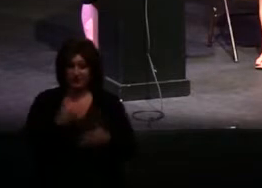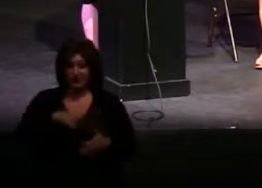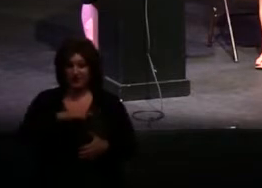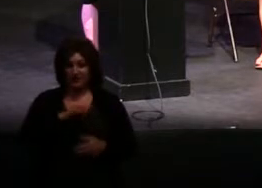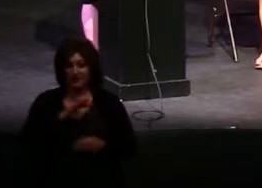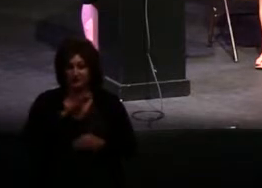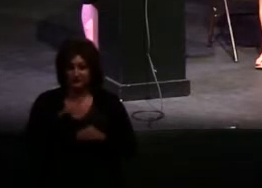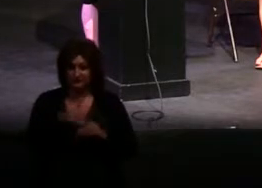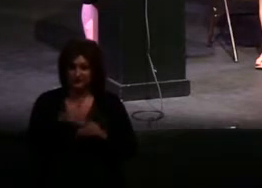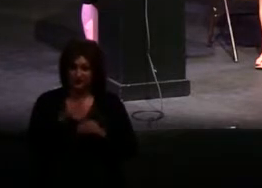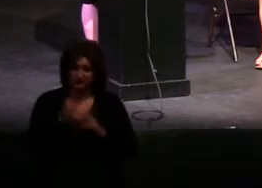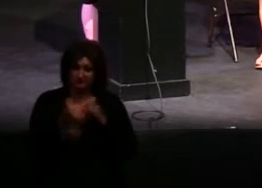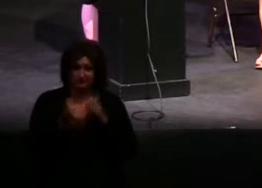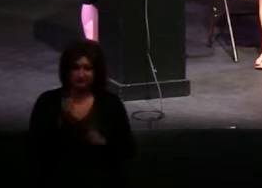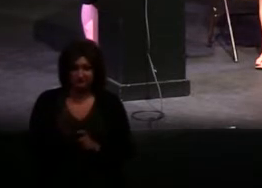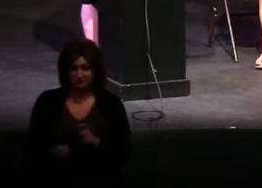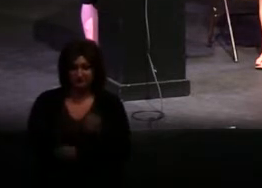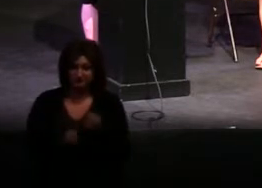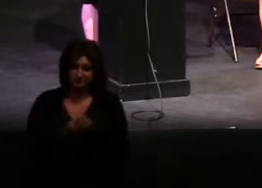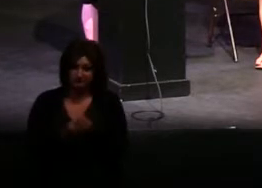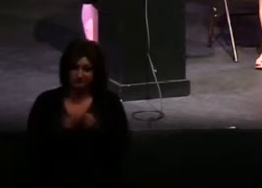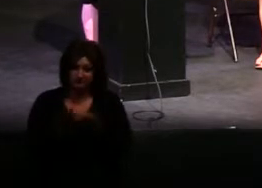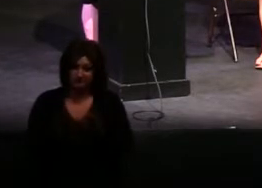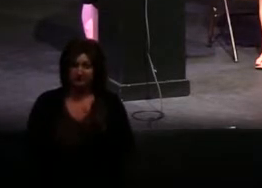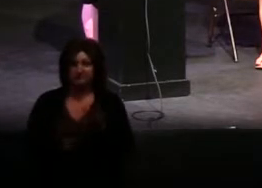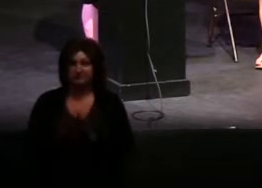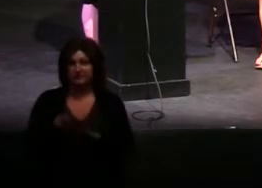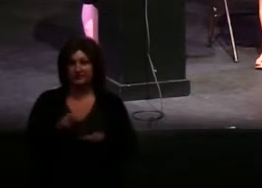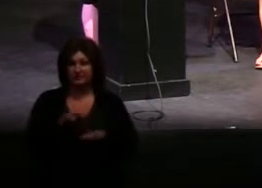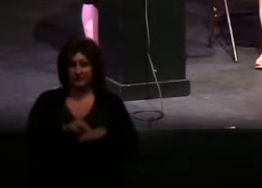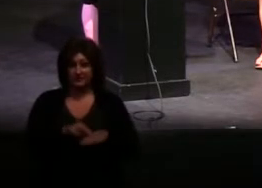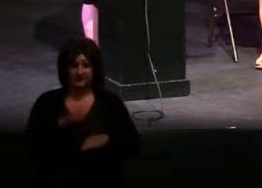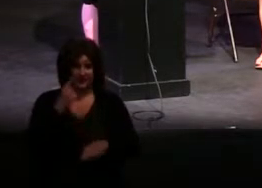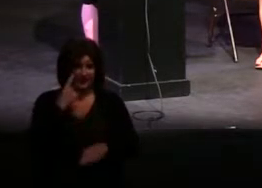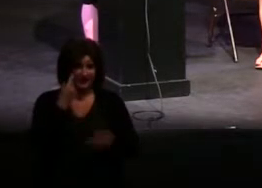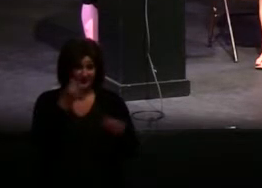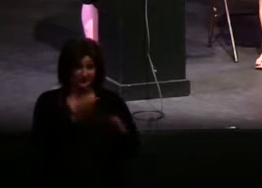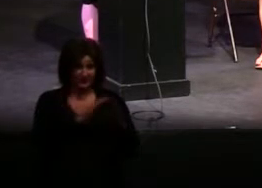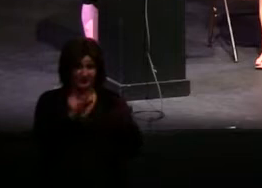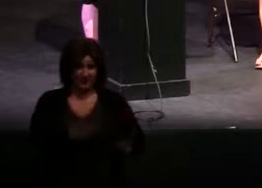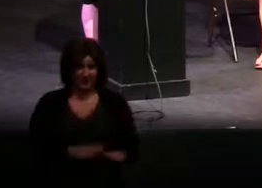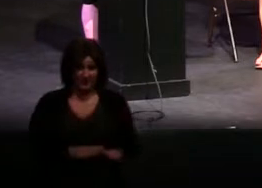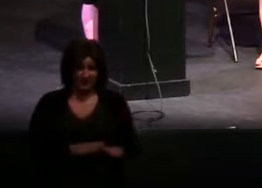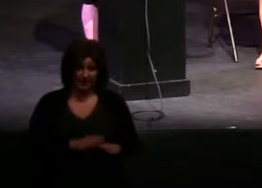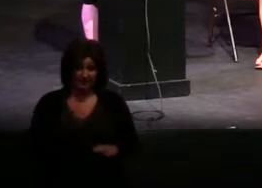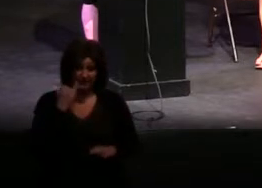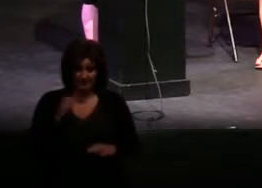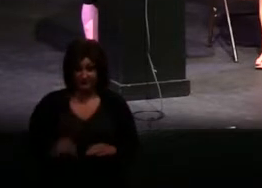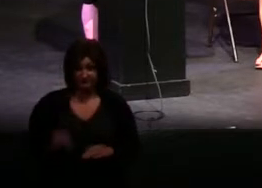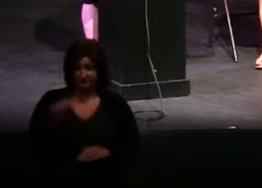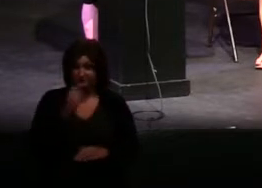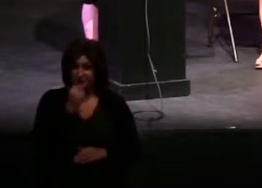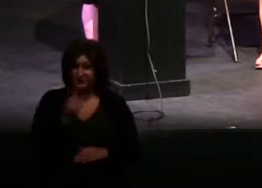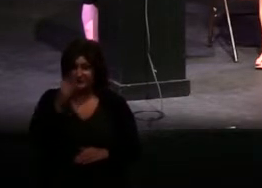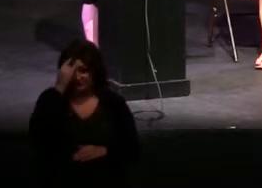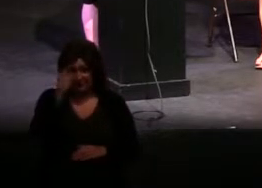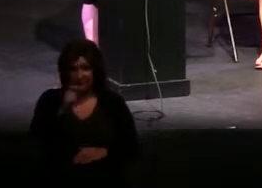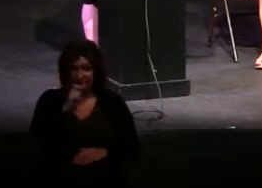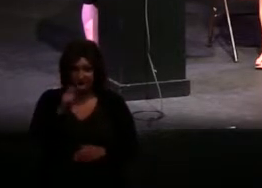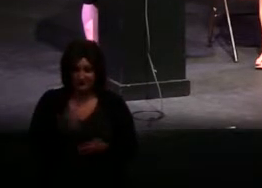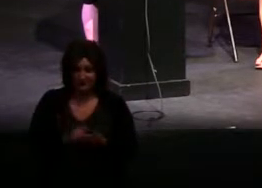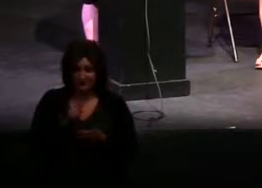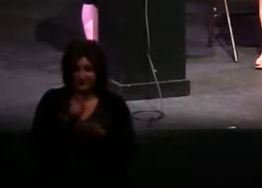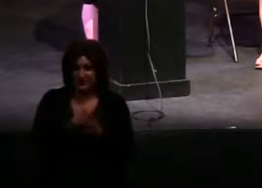all get back to nature. I think he would have sold the house and moved us all into the mountains to raise goats and chickens, but my mother,